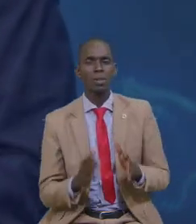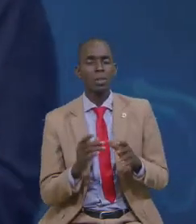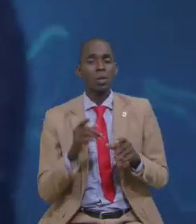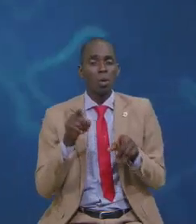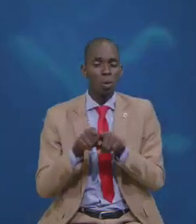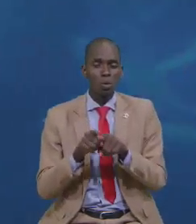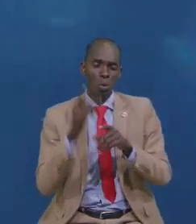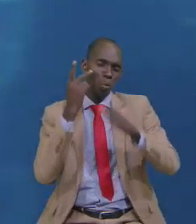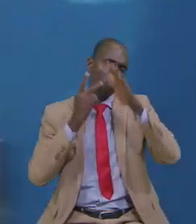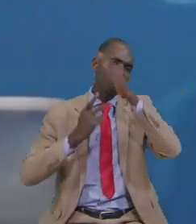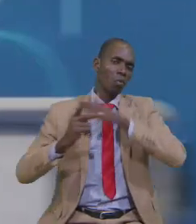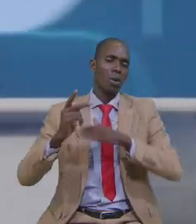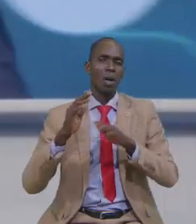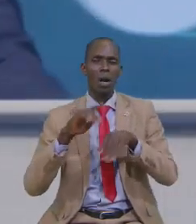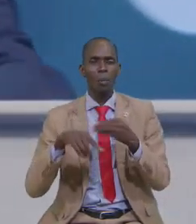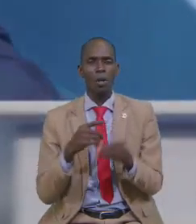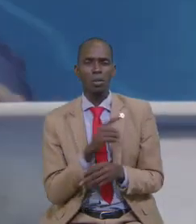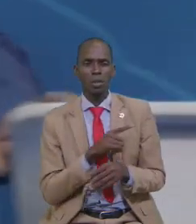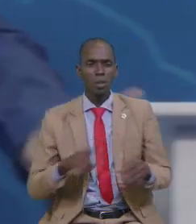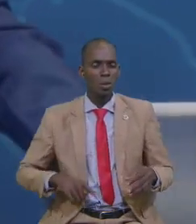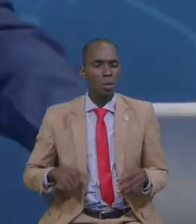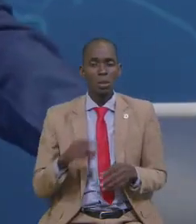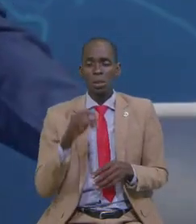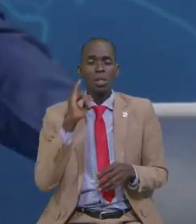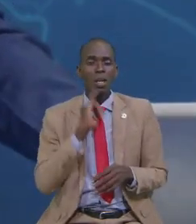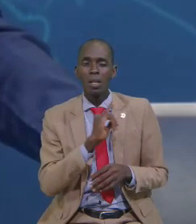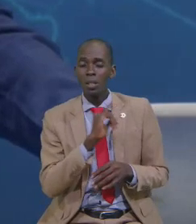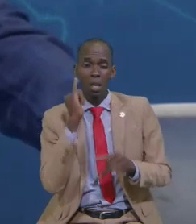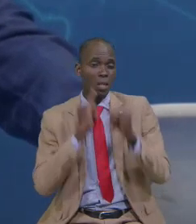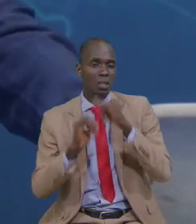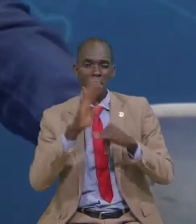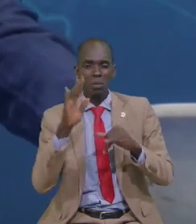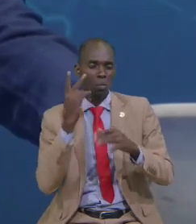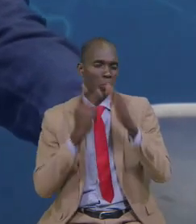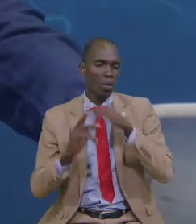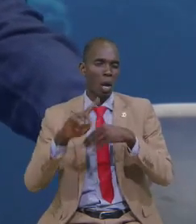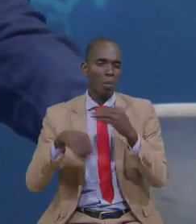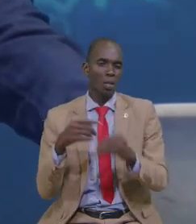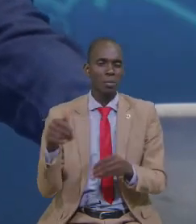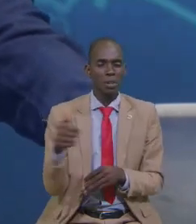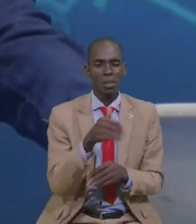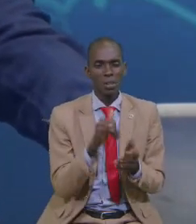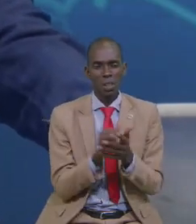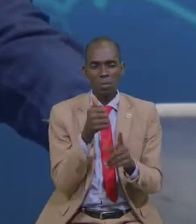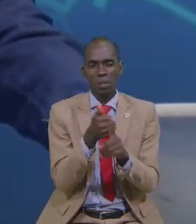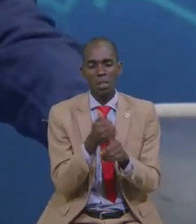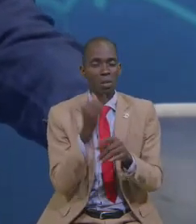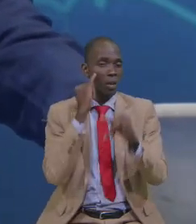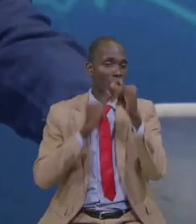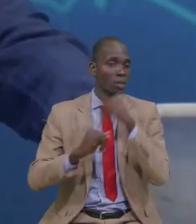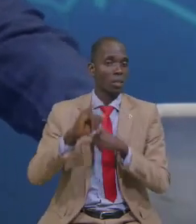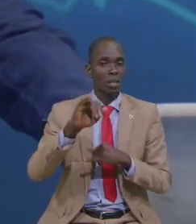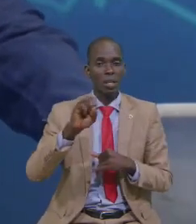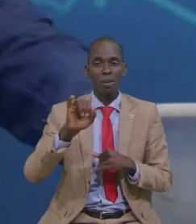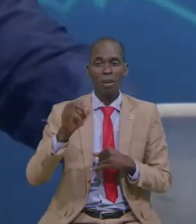the Lord. He didn't prophesy about himself, that he will be called wonderful. He'll be called mighty. He'll be